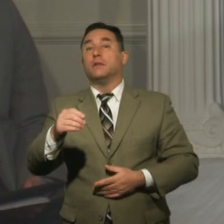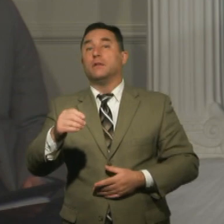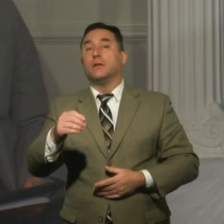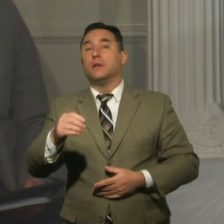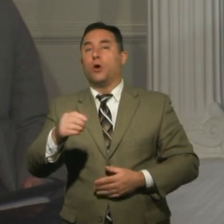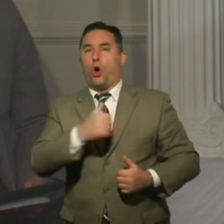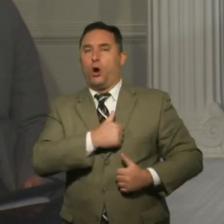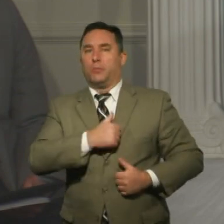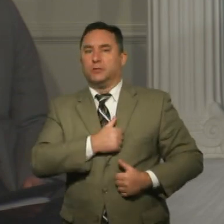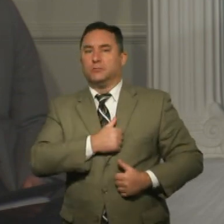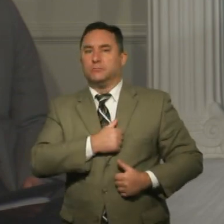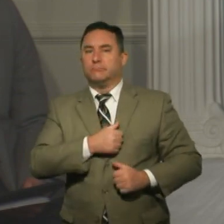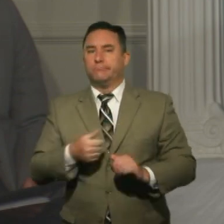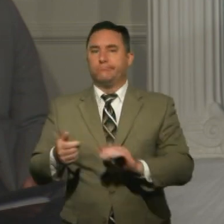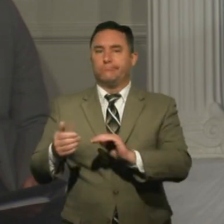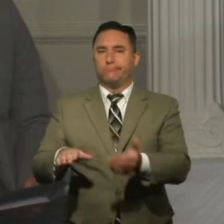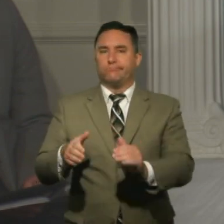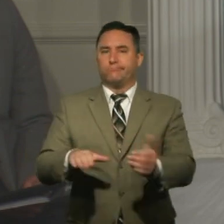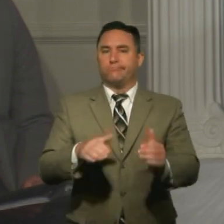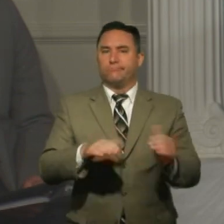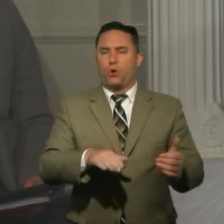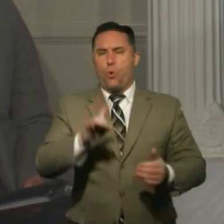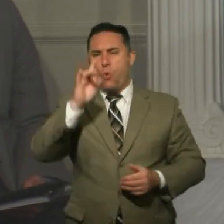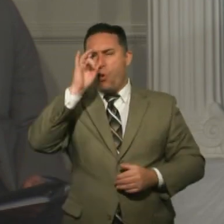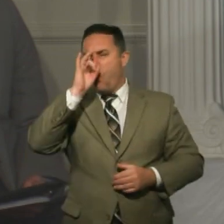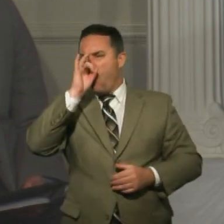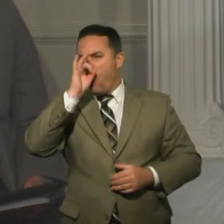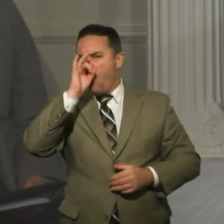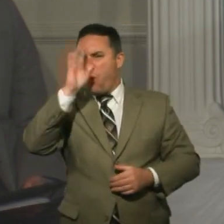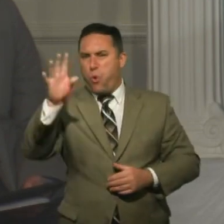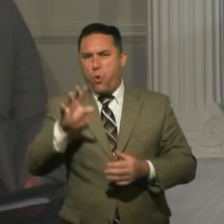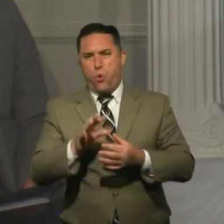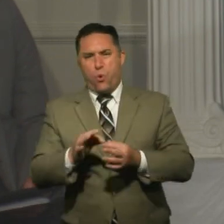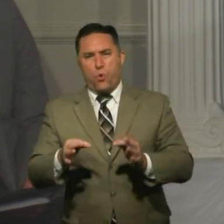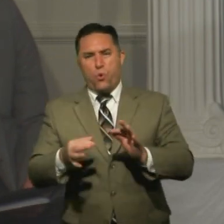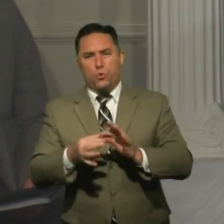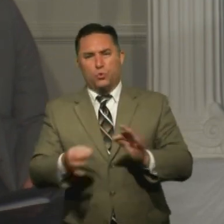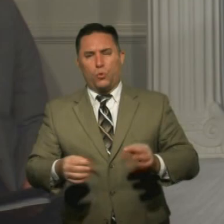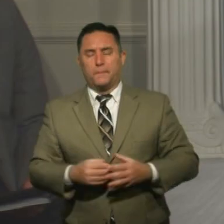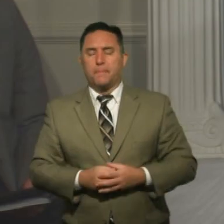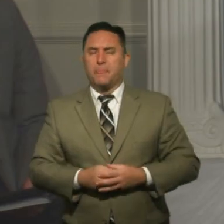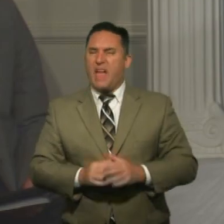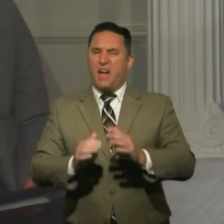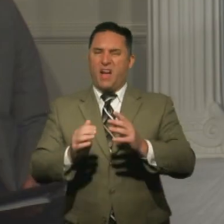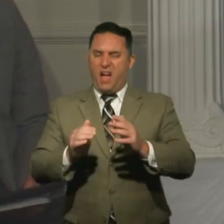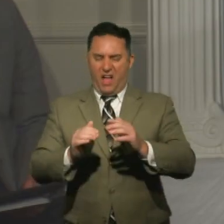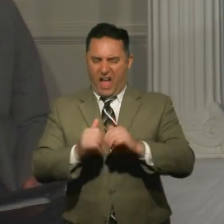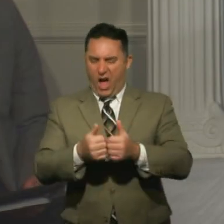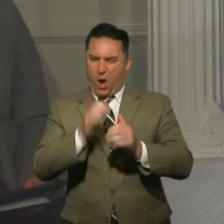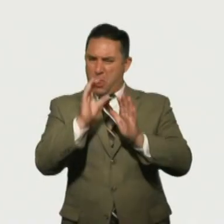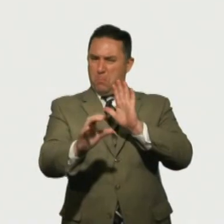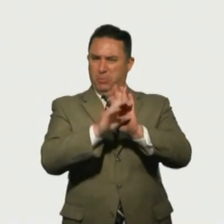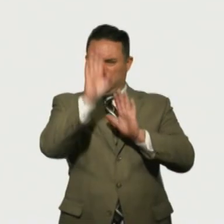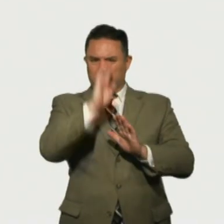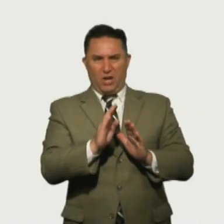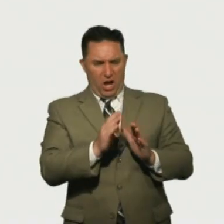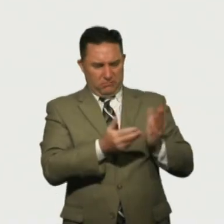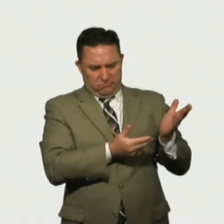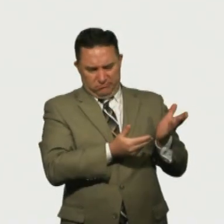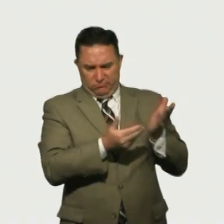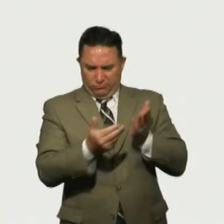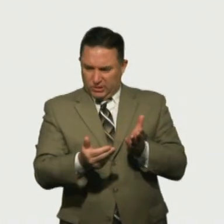their armies. You can read it was a very tragic story. How come the symbol of God's presence